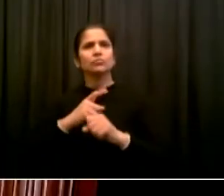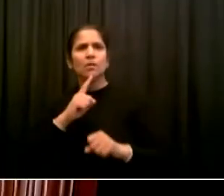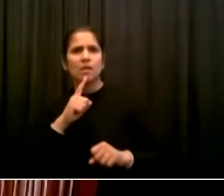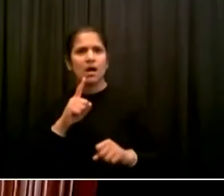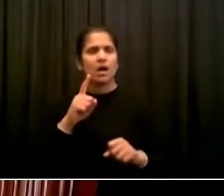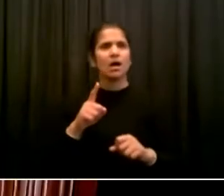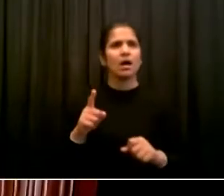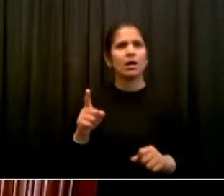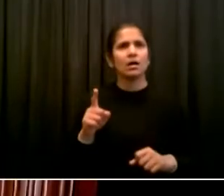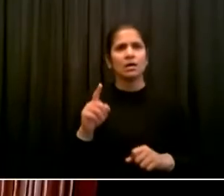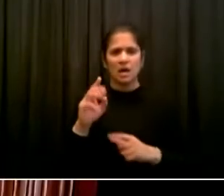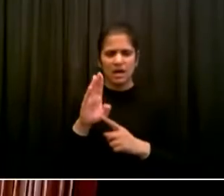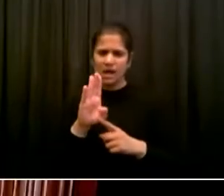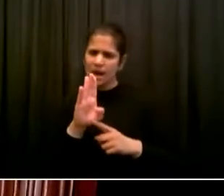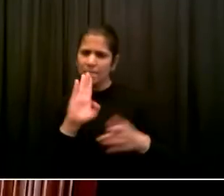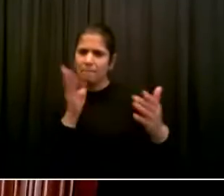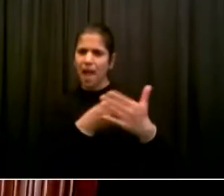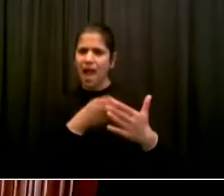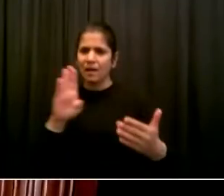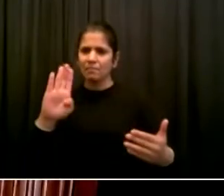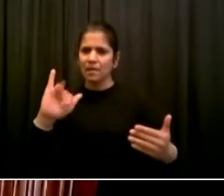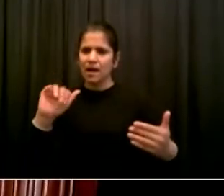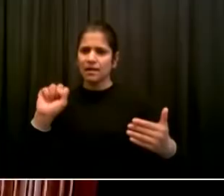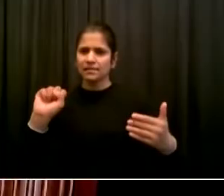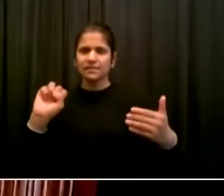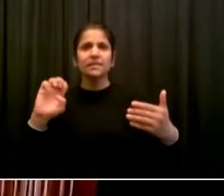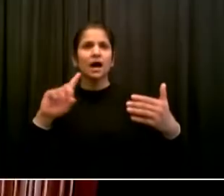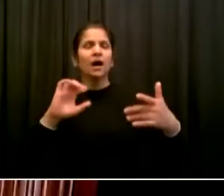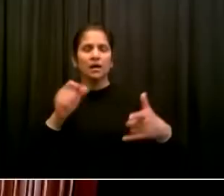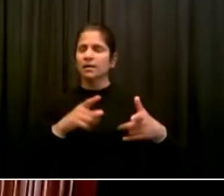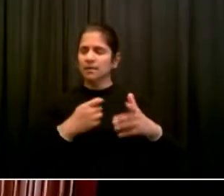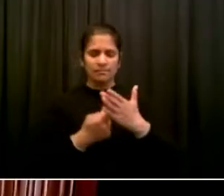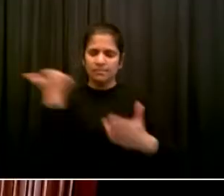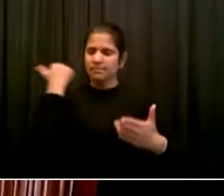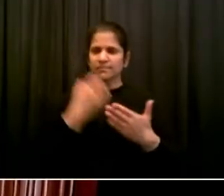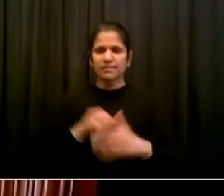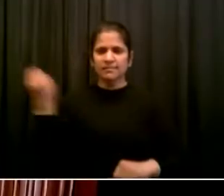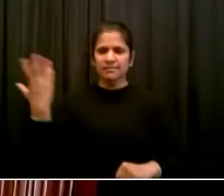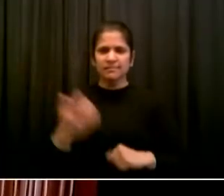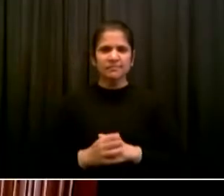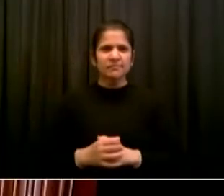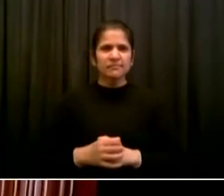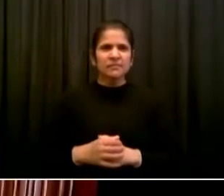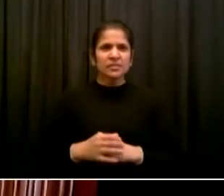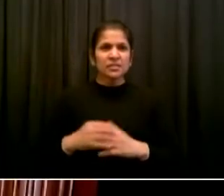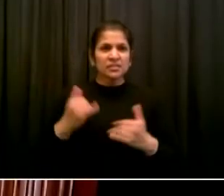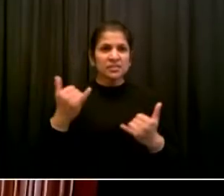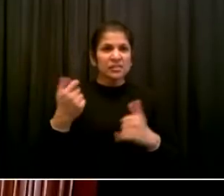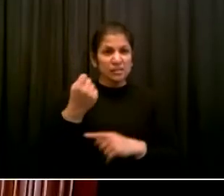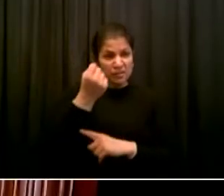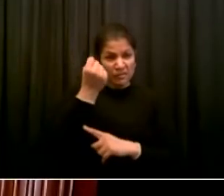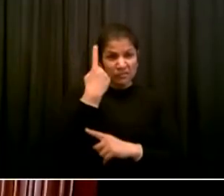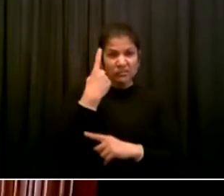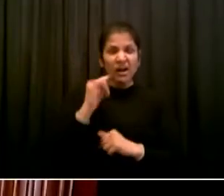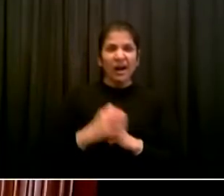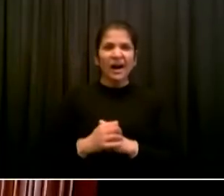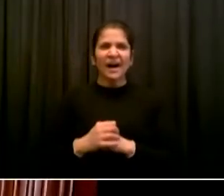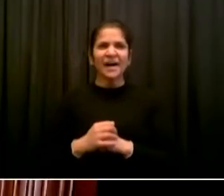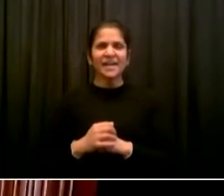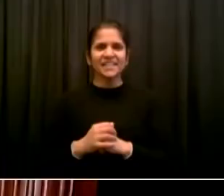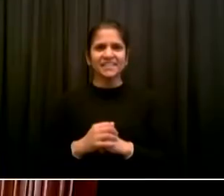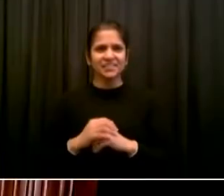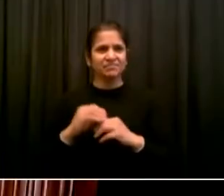measurements for these offenses. And importantly, what it also does is it understands the interconnectedness of all of these